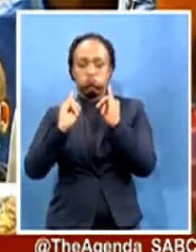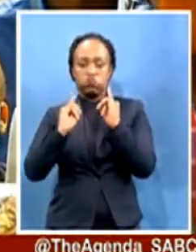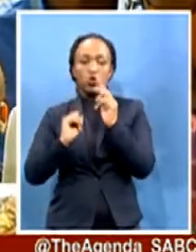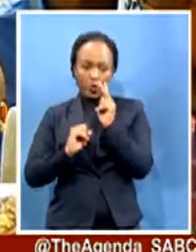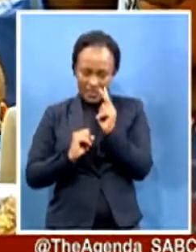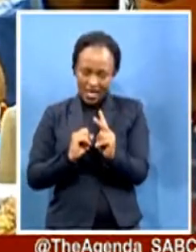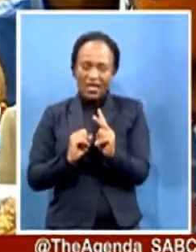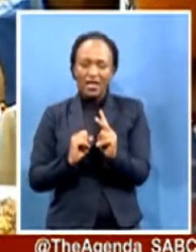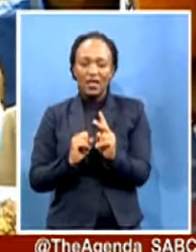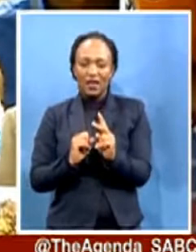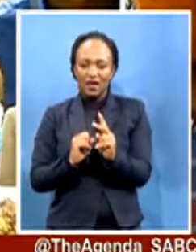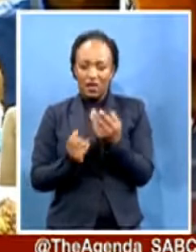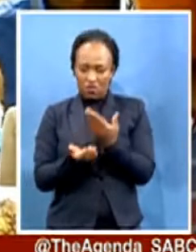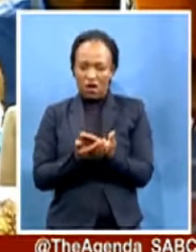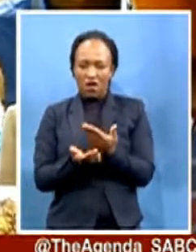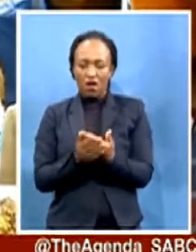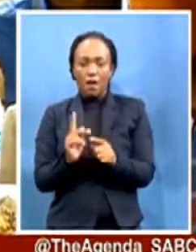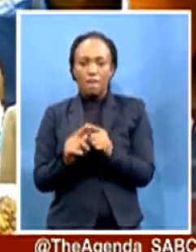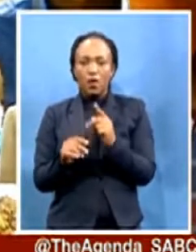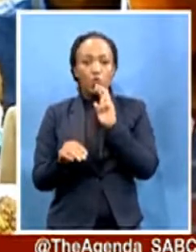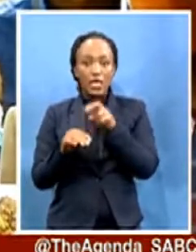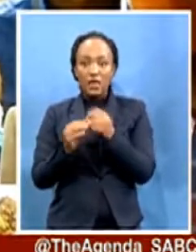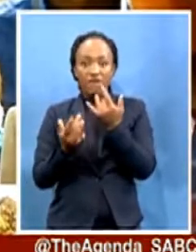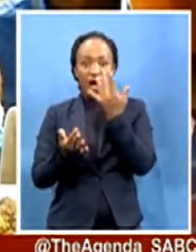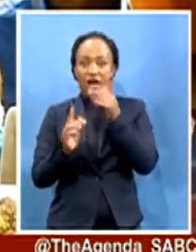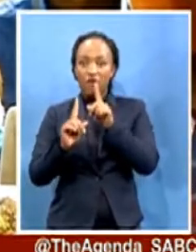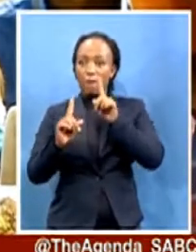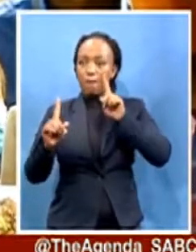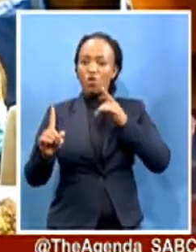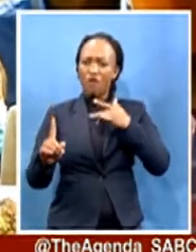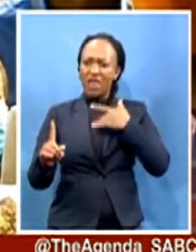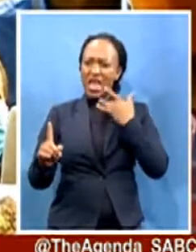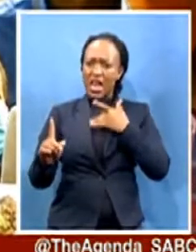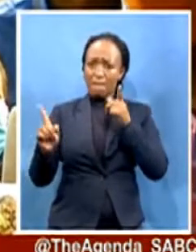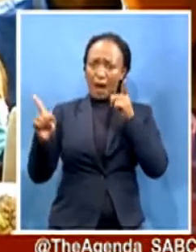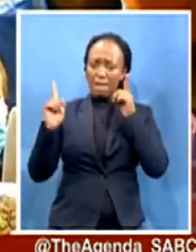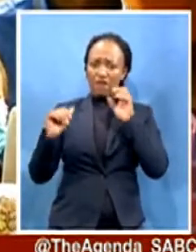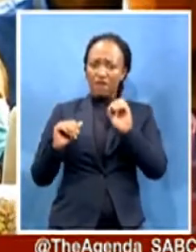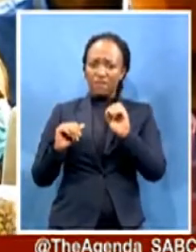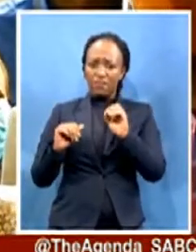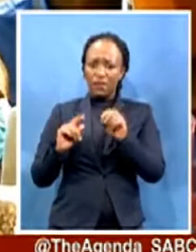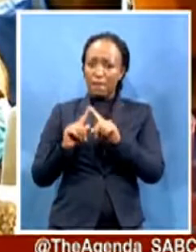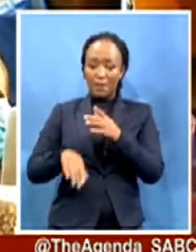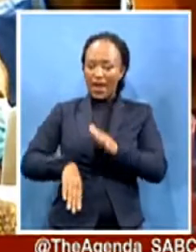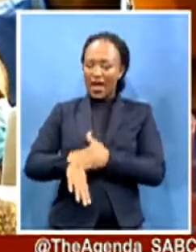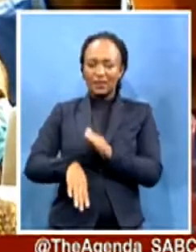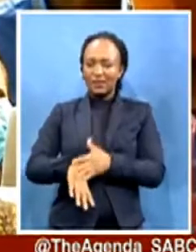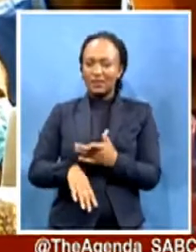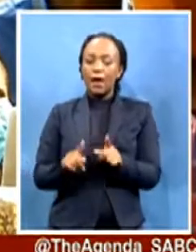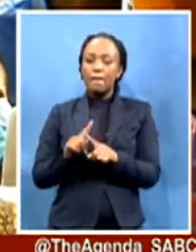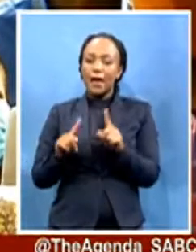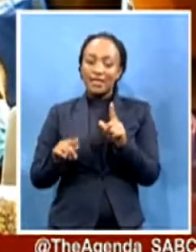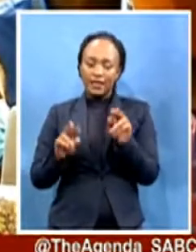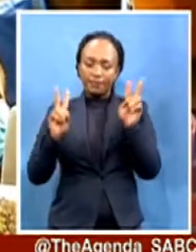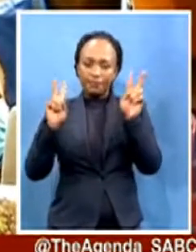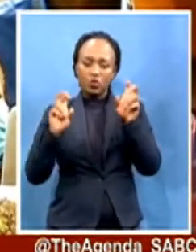that, you feel it from a distance. But that's too late by the time you feel the flame. The real issue is the smoke, which is what